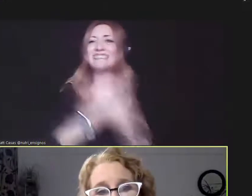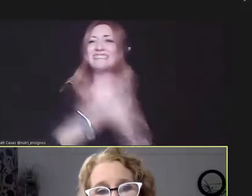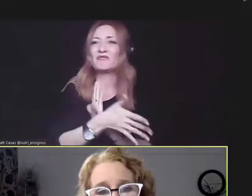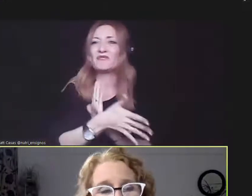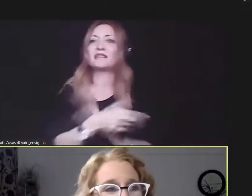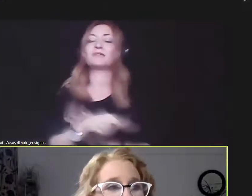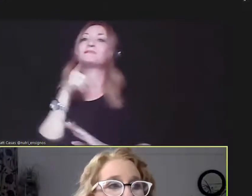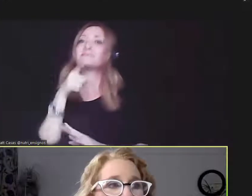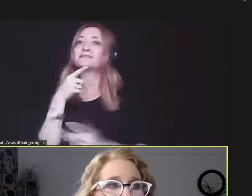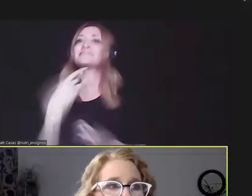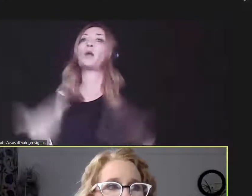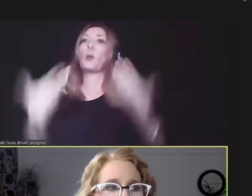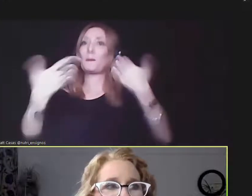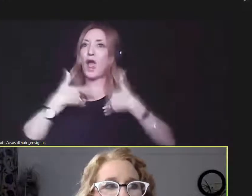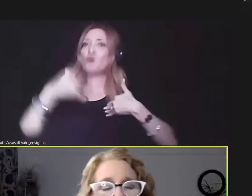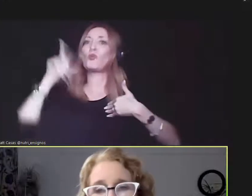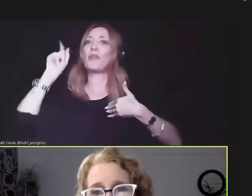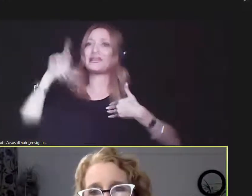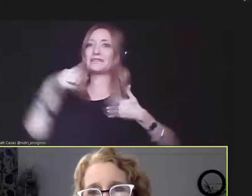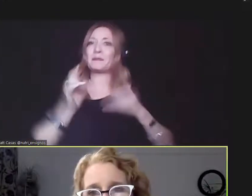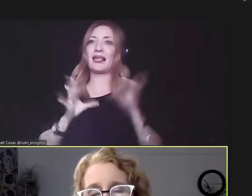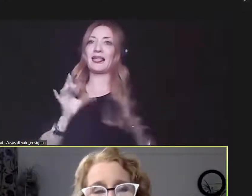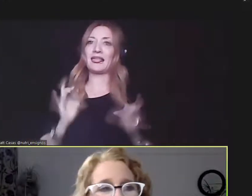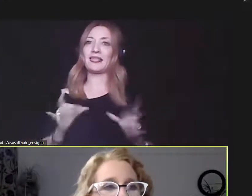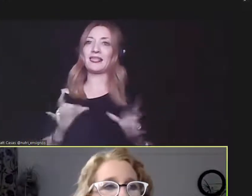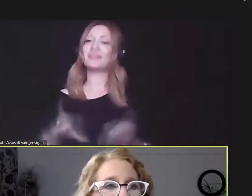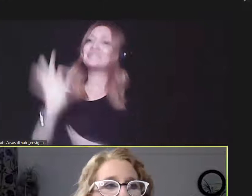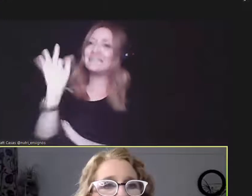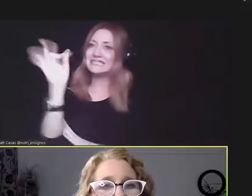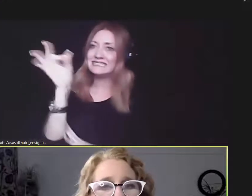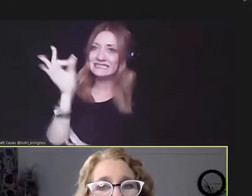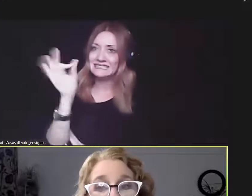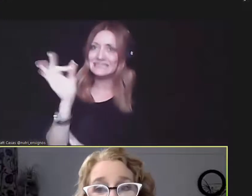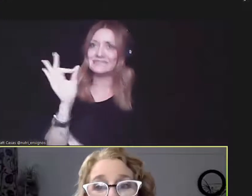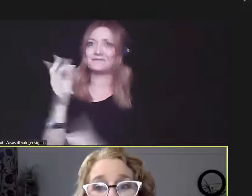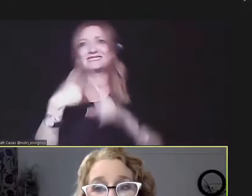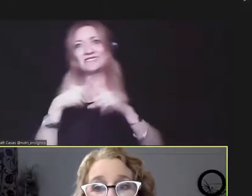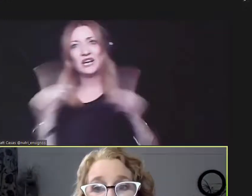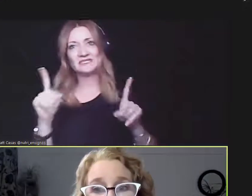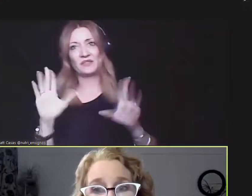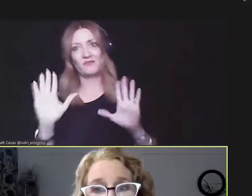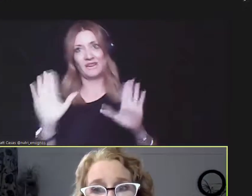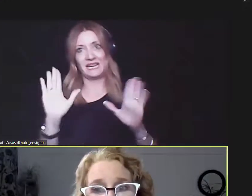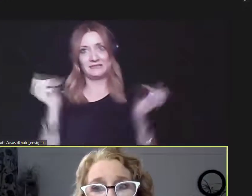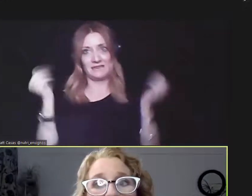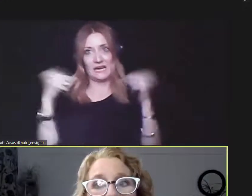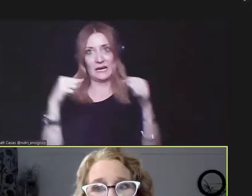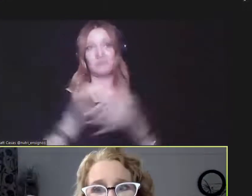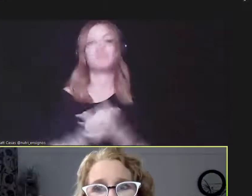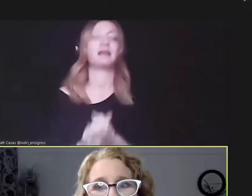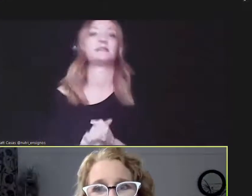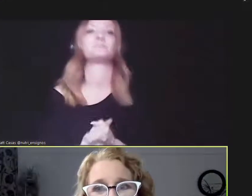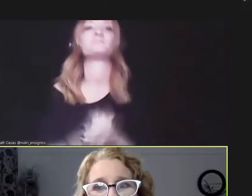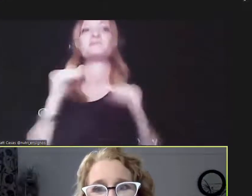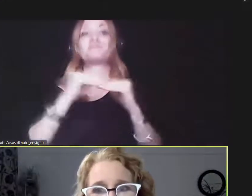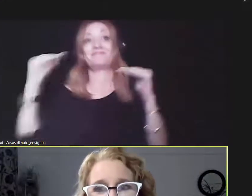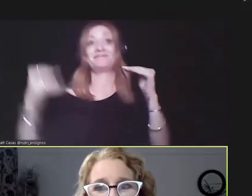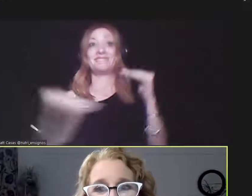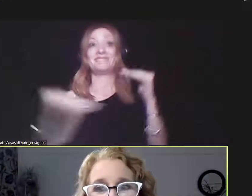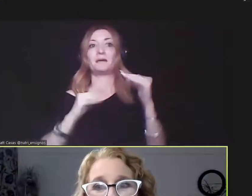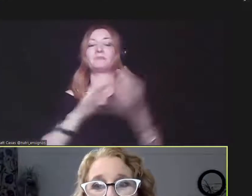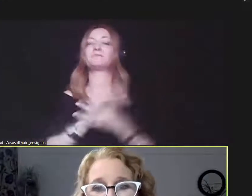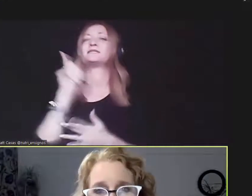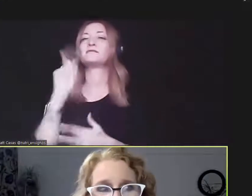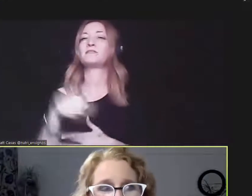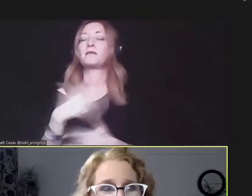your caffeine and limit your alcohol. Now, I'm going to add one more there, and that is to limit